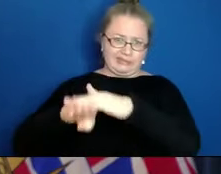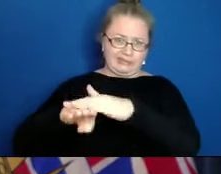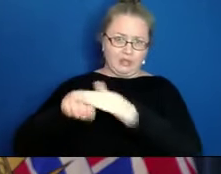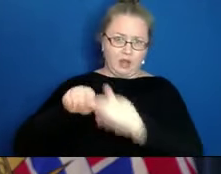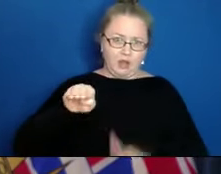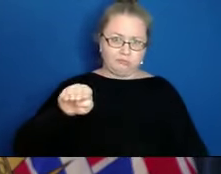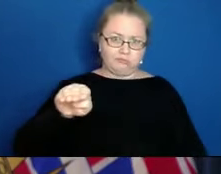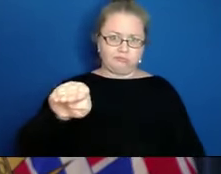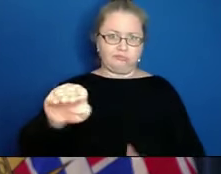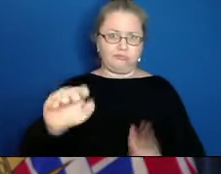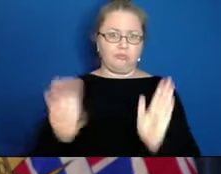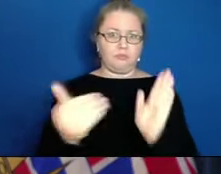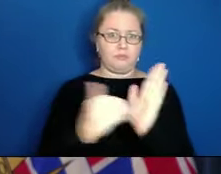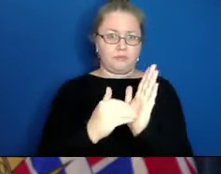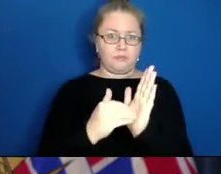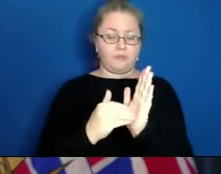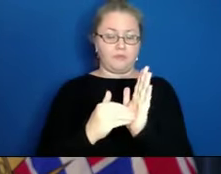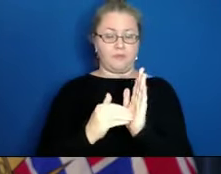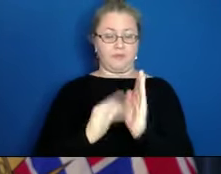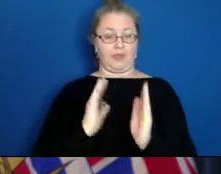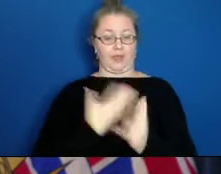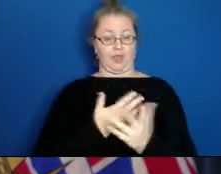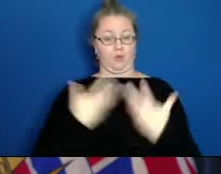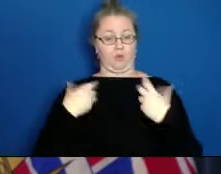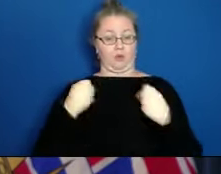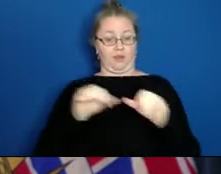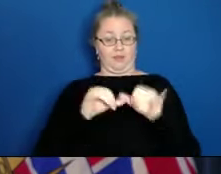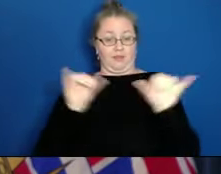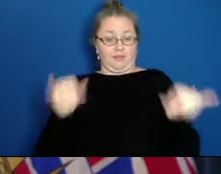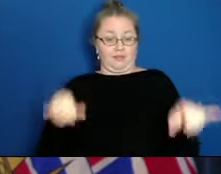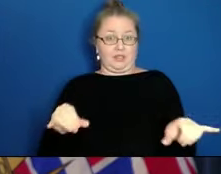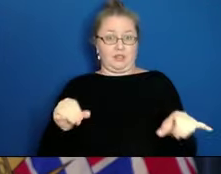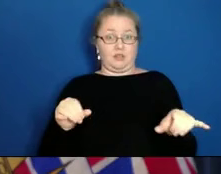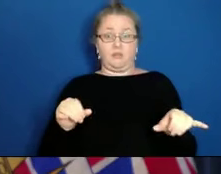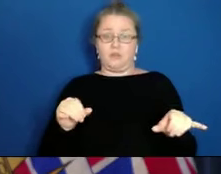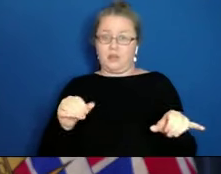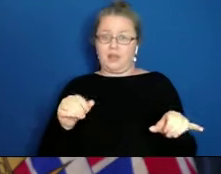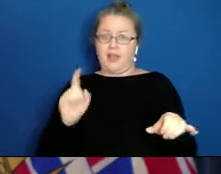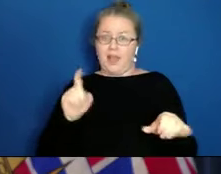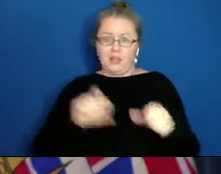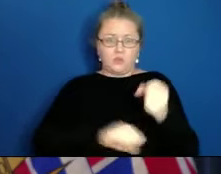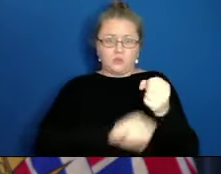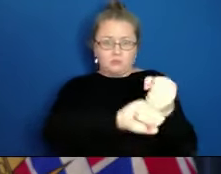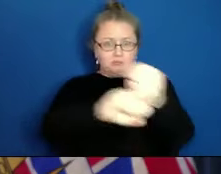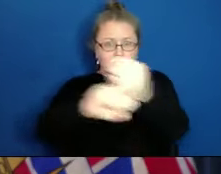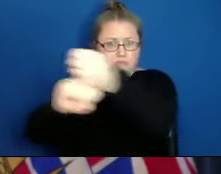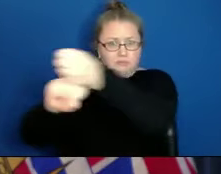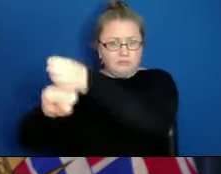our healthcare system can meet the health needs of all of us here in BC.